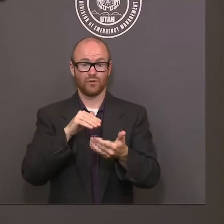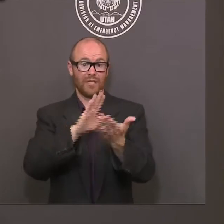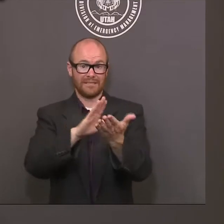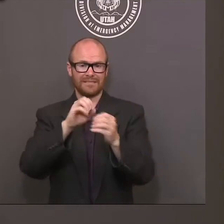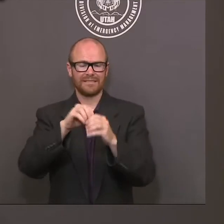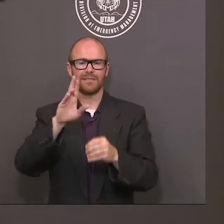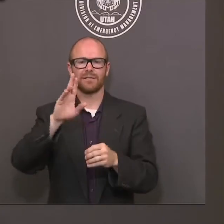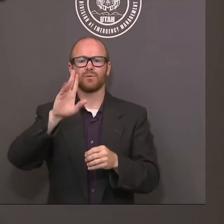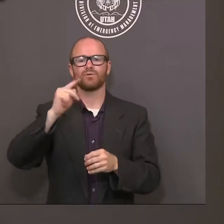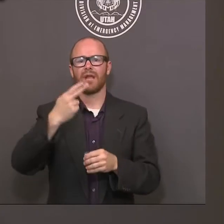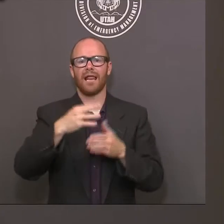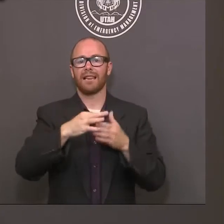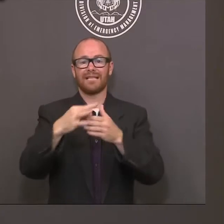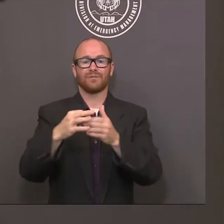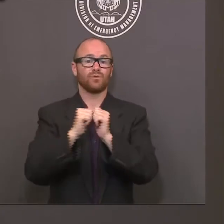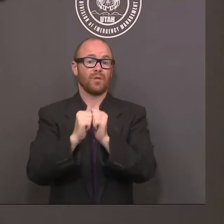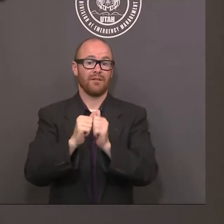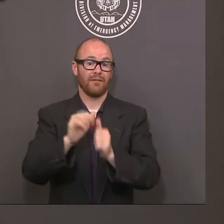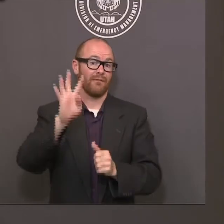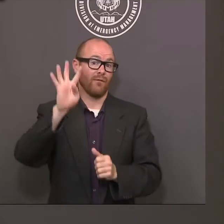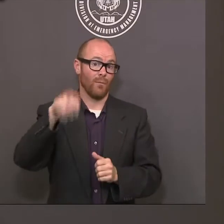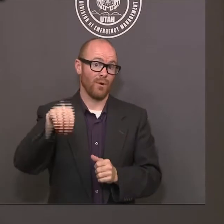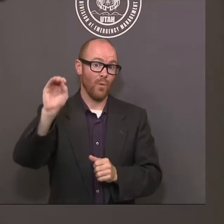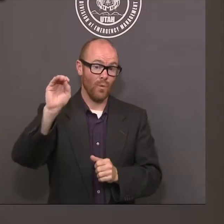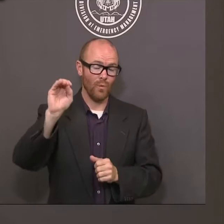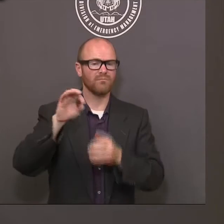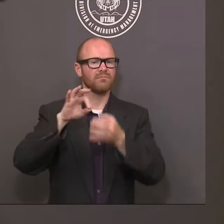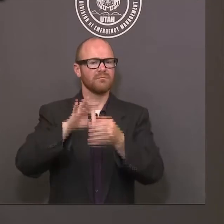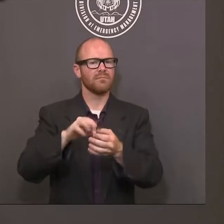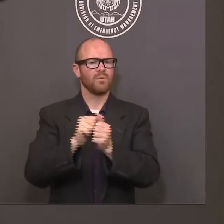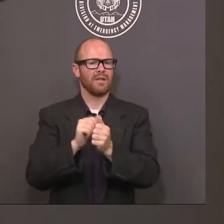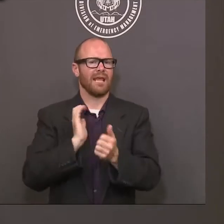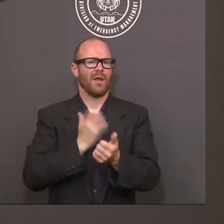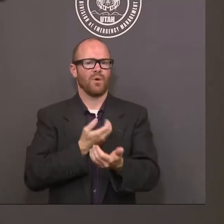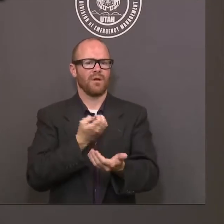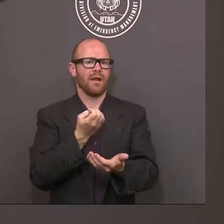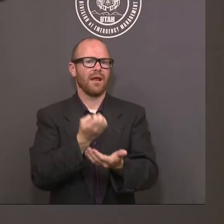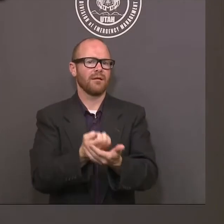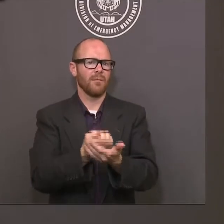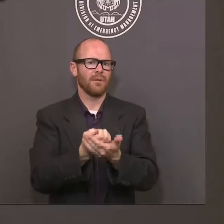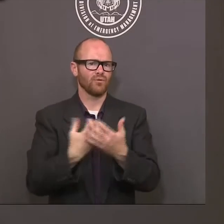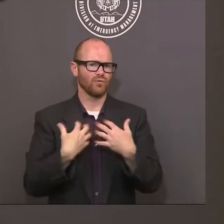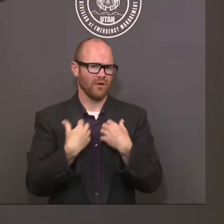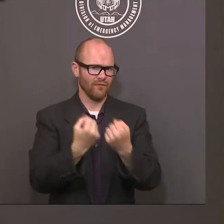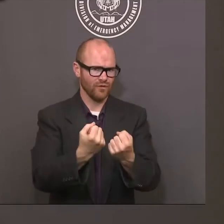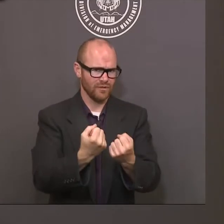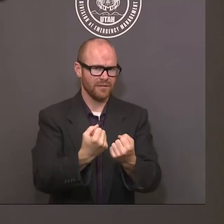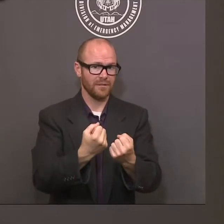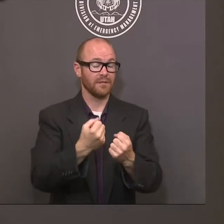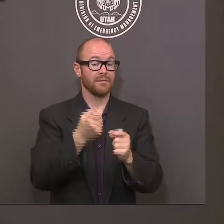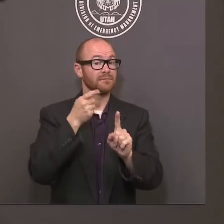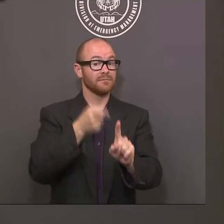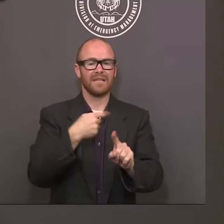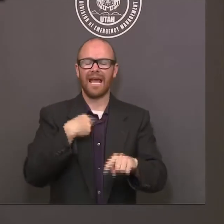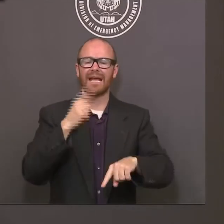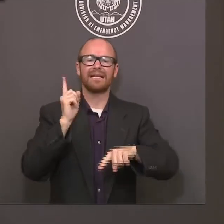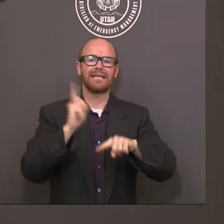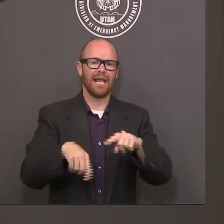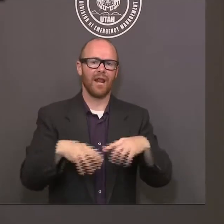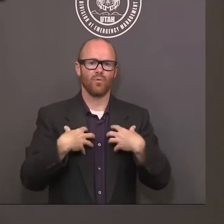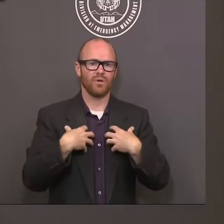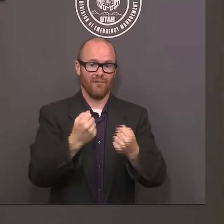Utah Leads Together 4.0 in relation to the economic recovery is the fact that we cannot recover